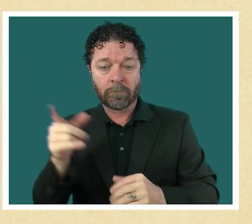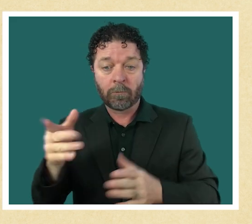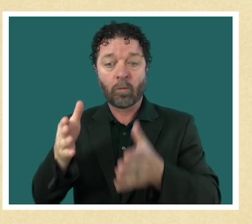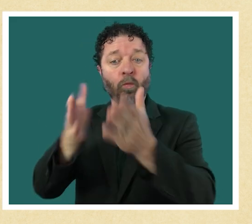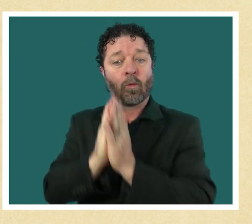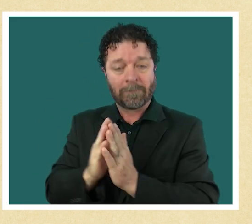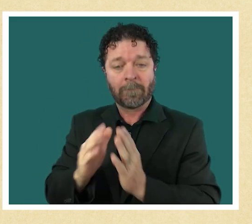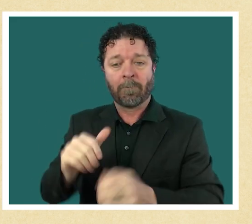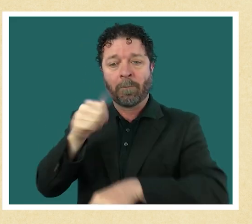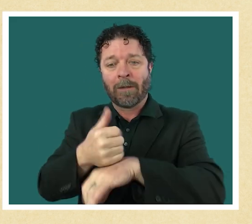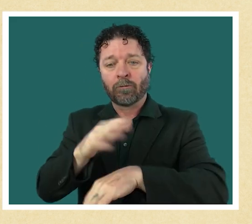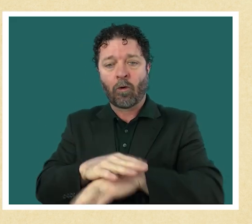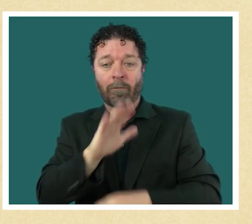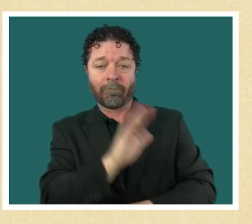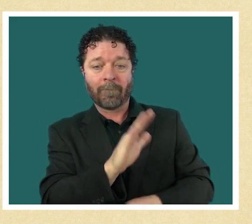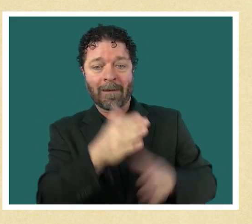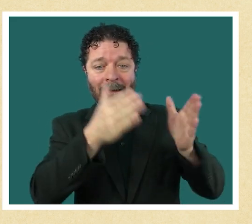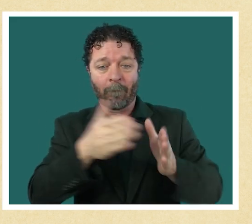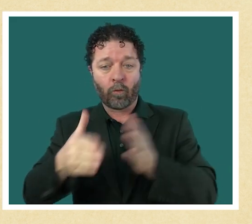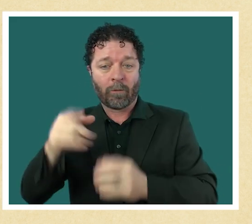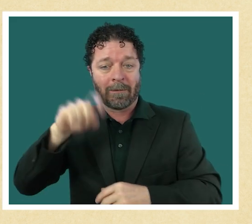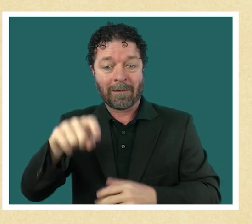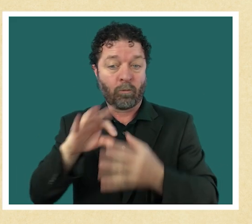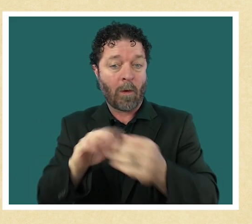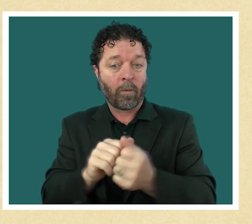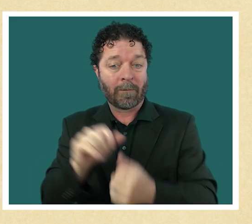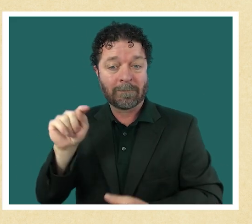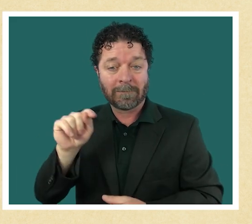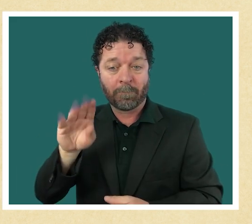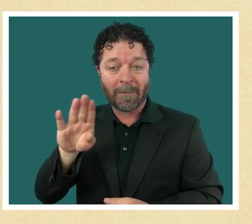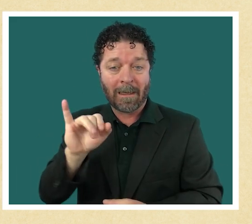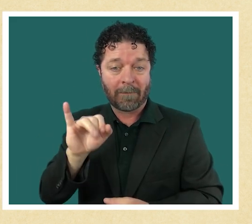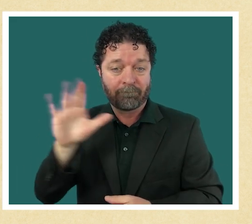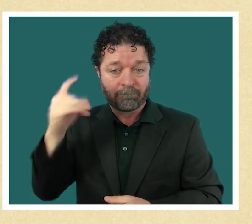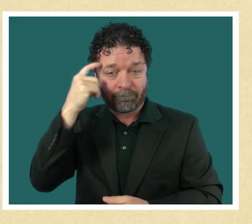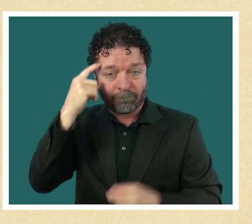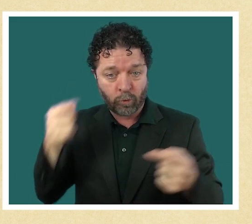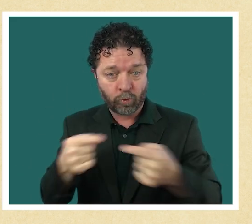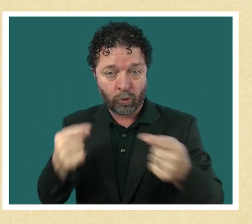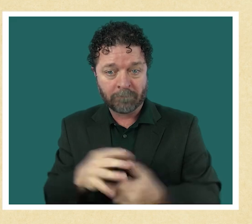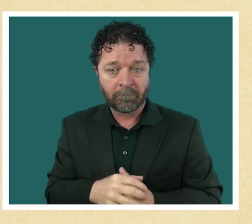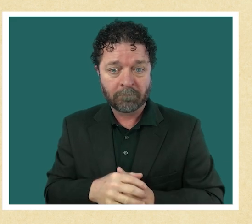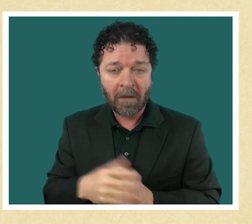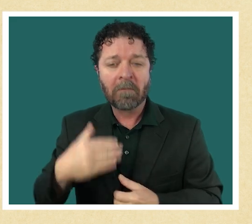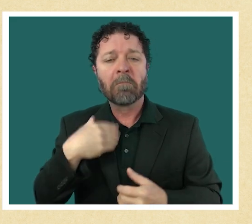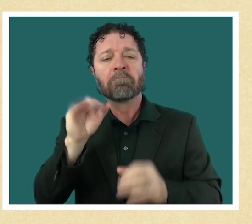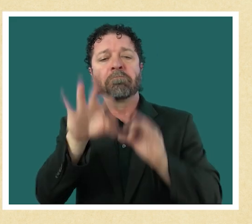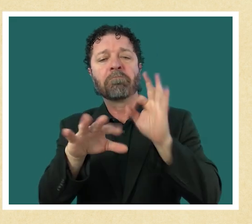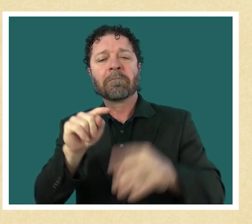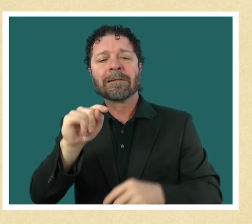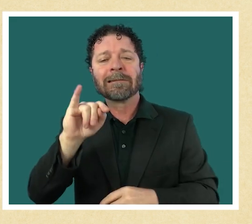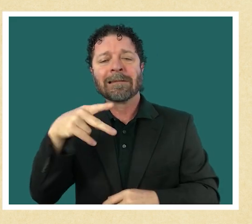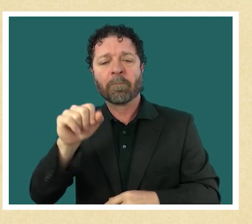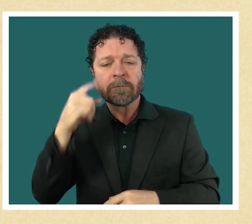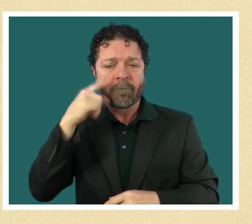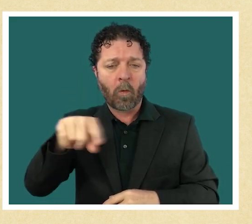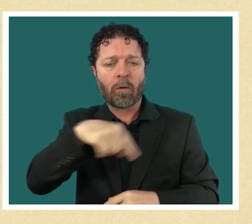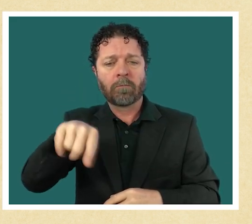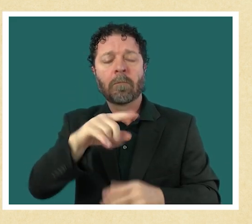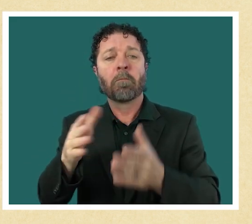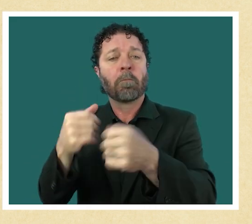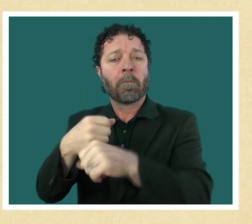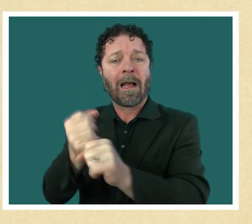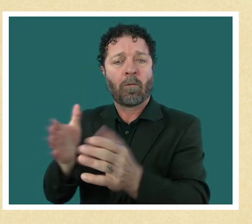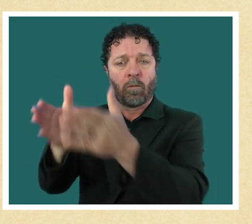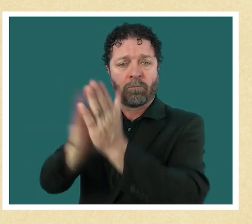with a TBI. Here are some tips for making a reasonable accommodation or modification request.